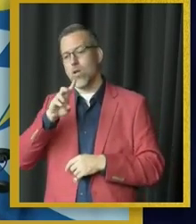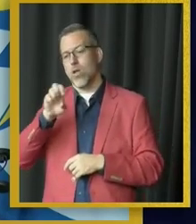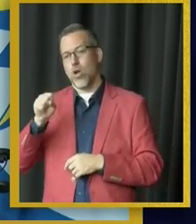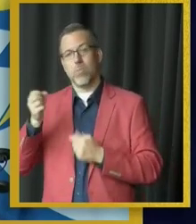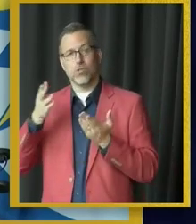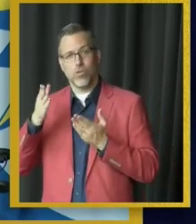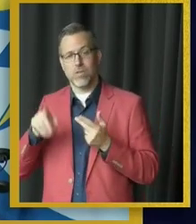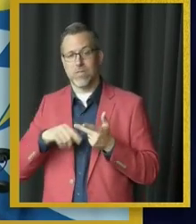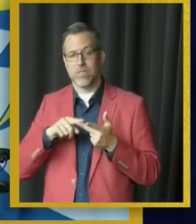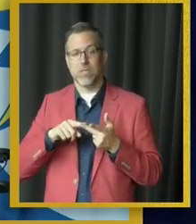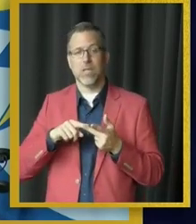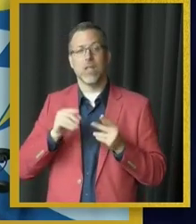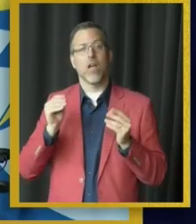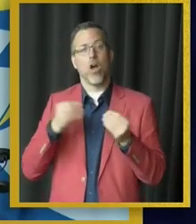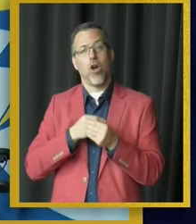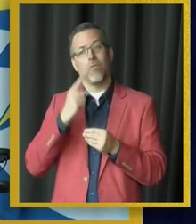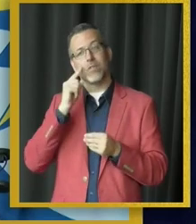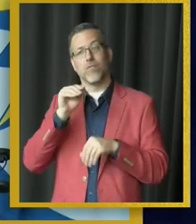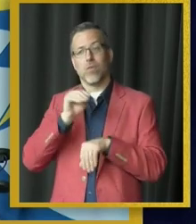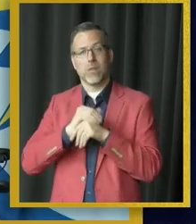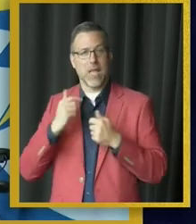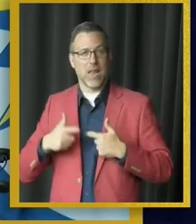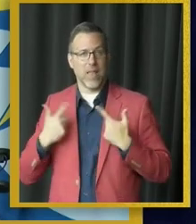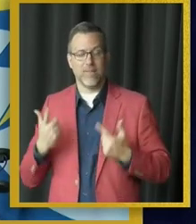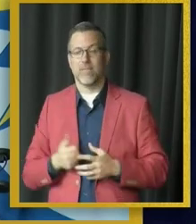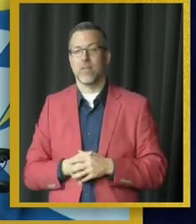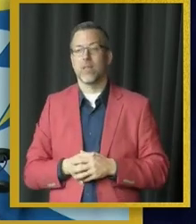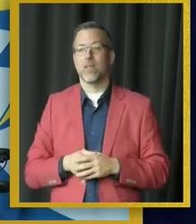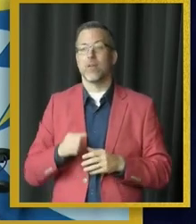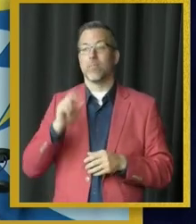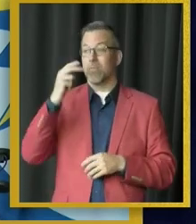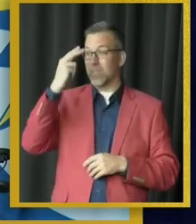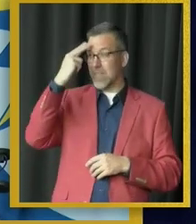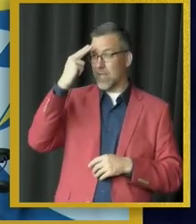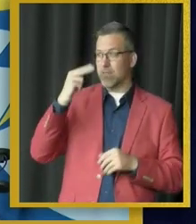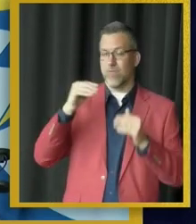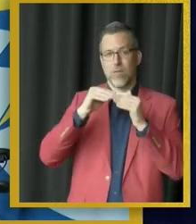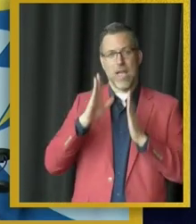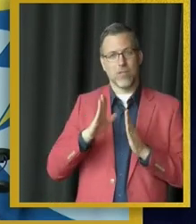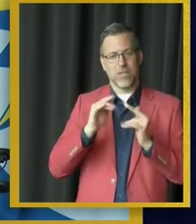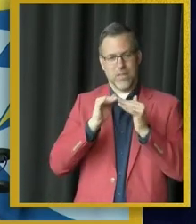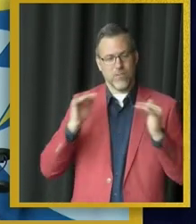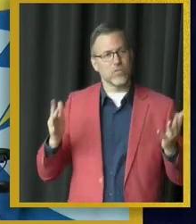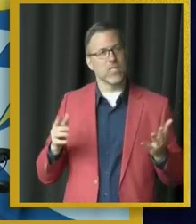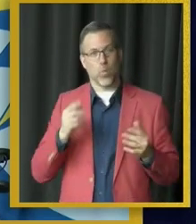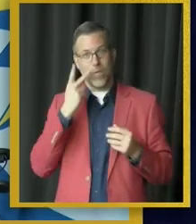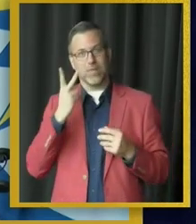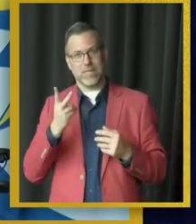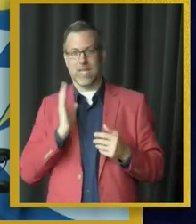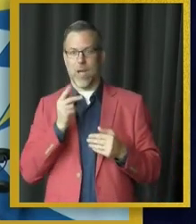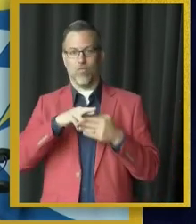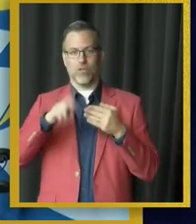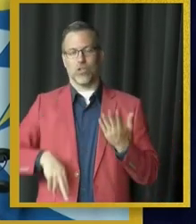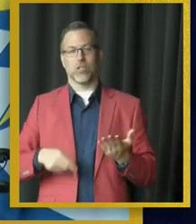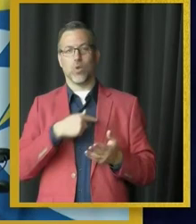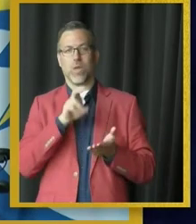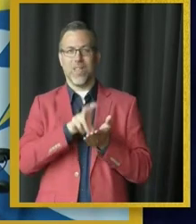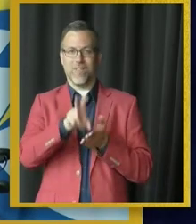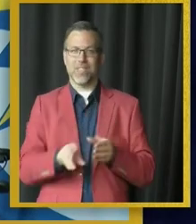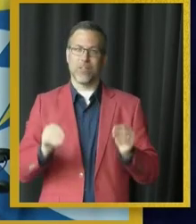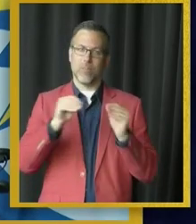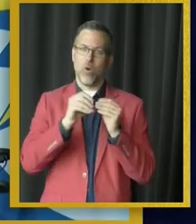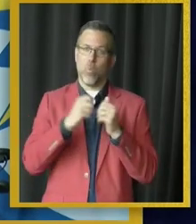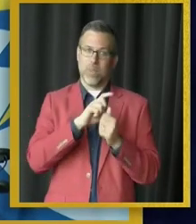for nightlife. We've made Nashville a housing first city, and we're seeing real results. We've invested more than ever in our